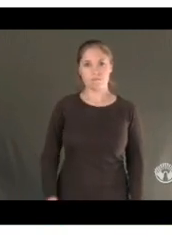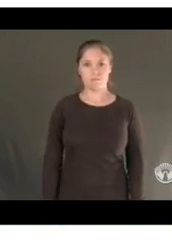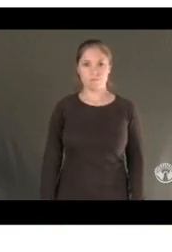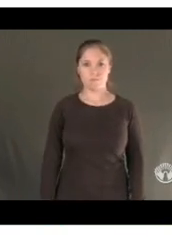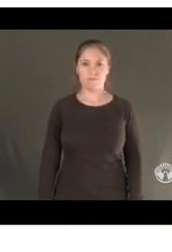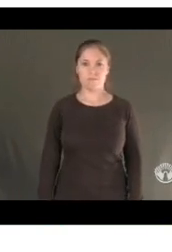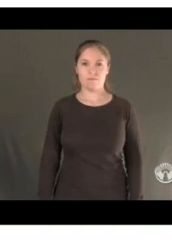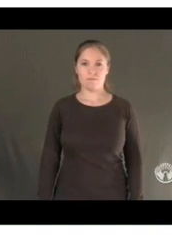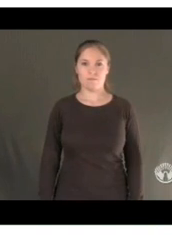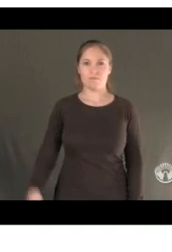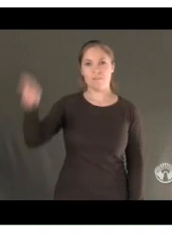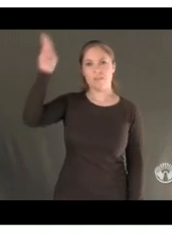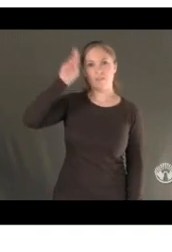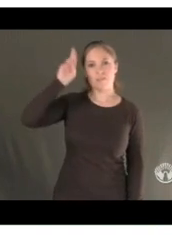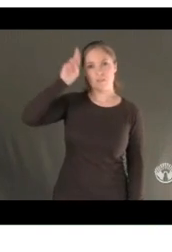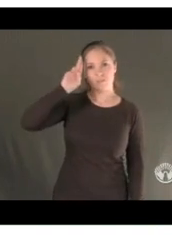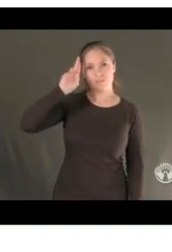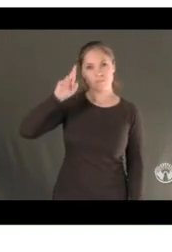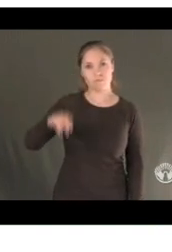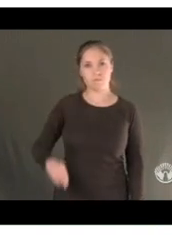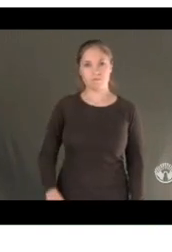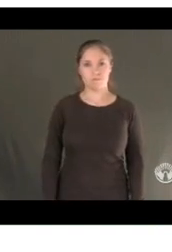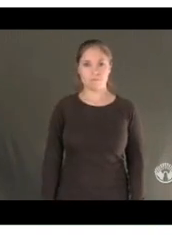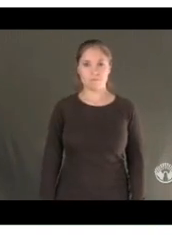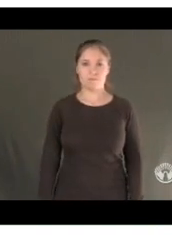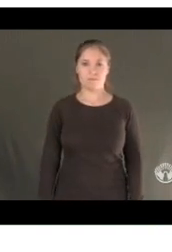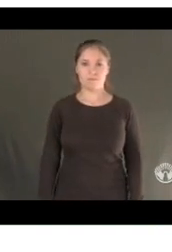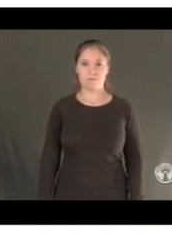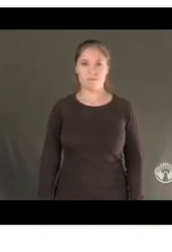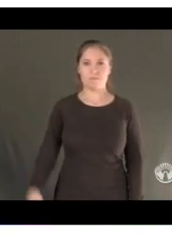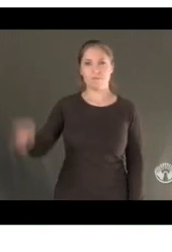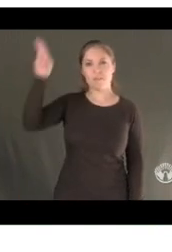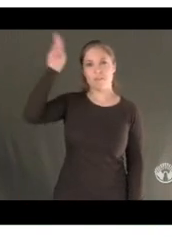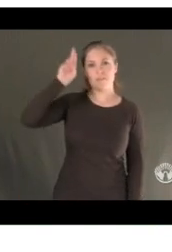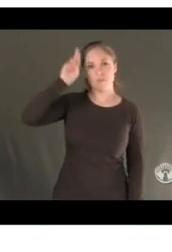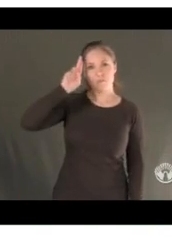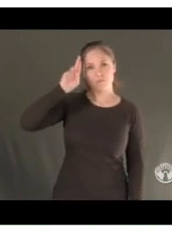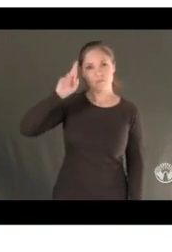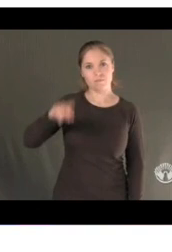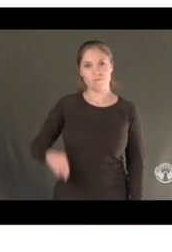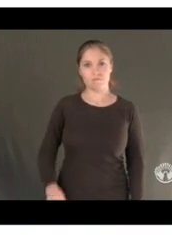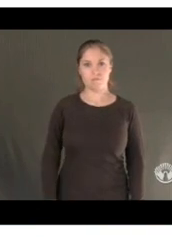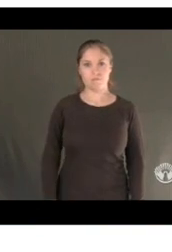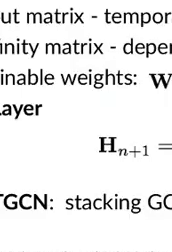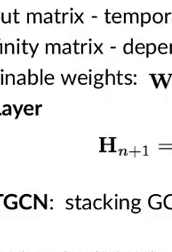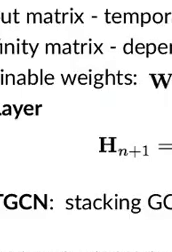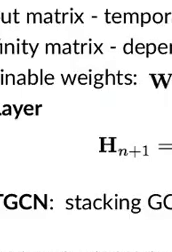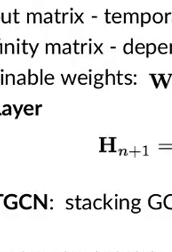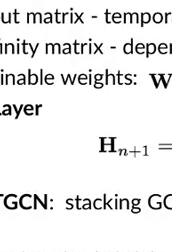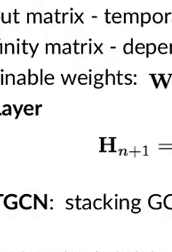recognition. In this setting, we use GRU and also our proposed pulse-temporal graph convolution network.